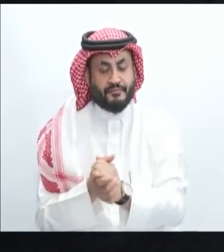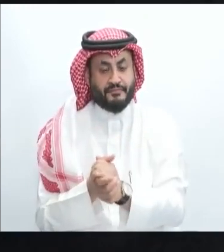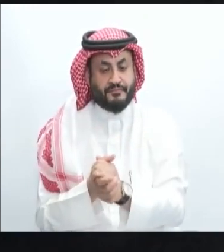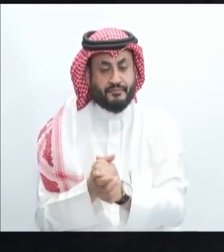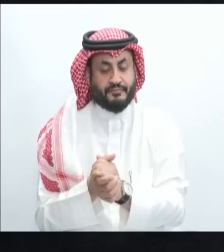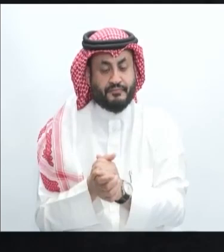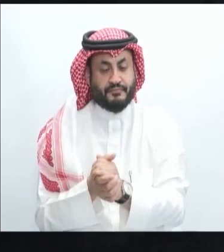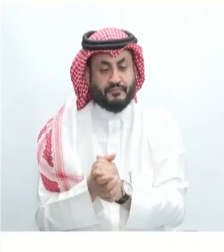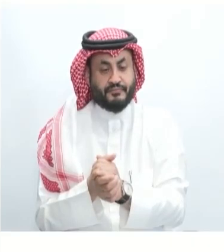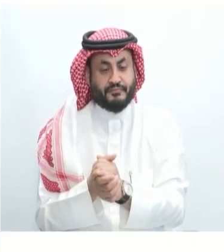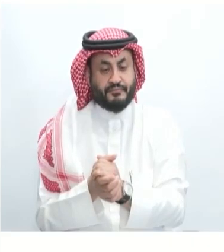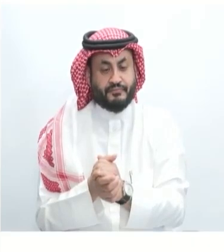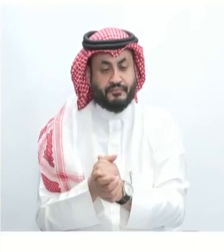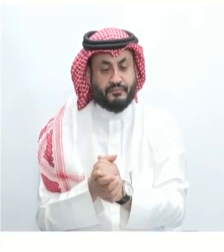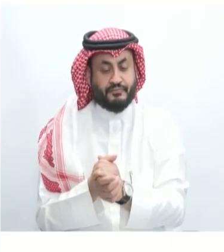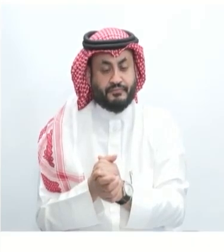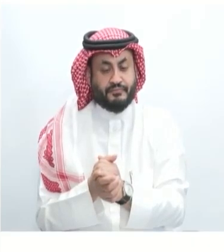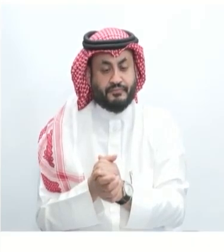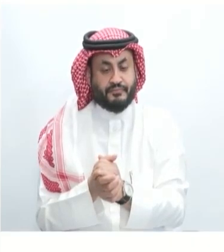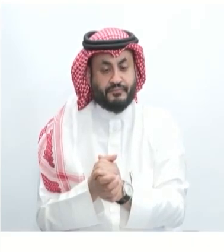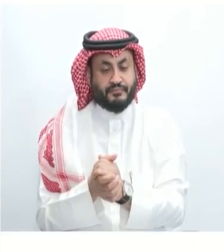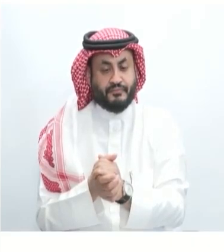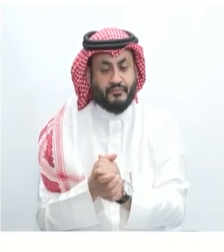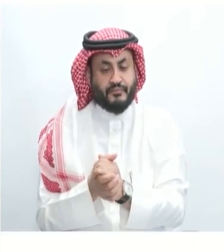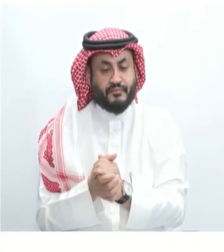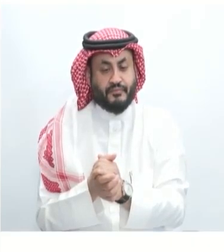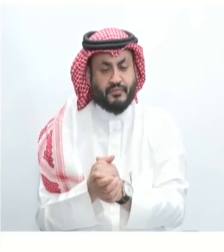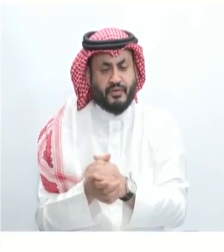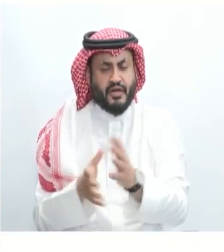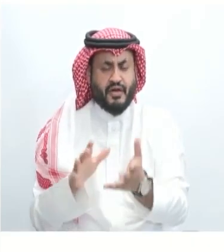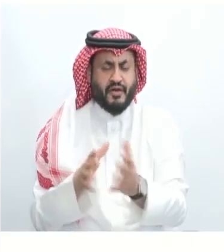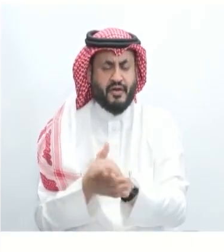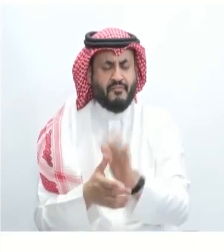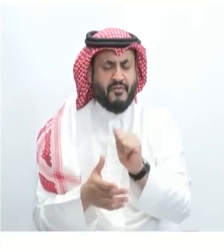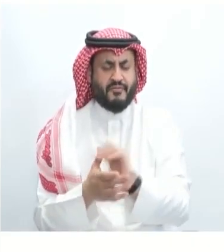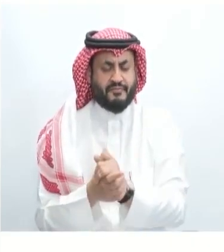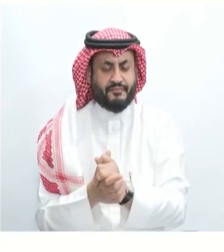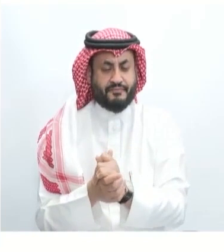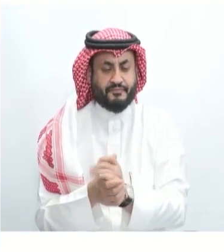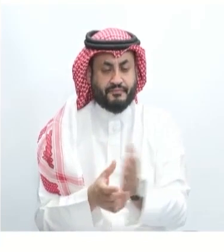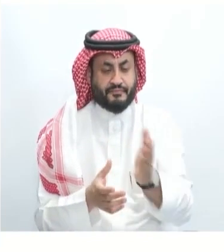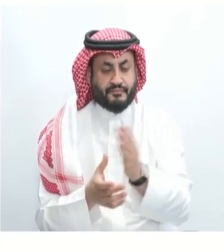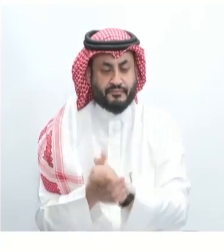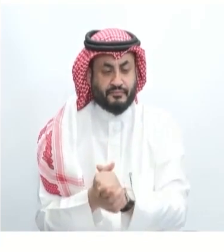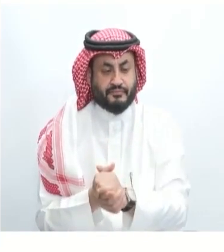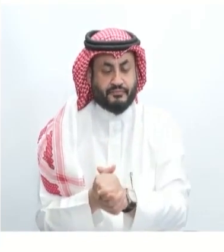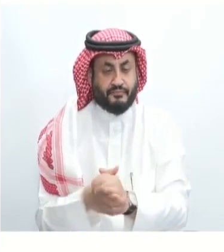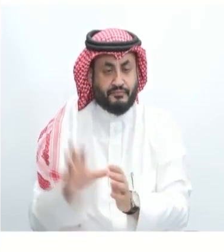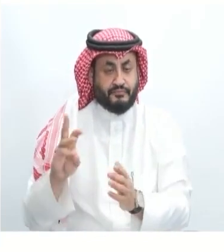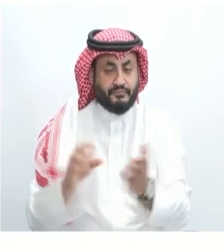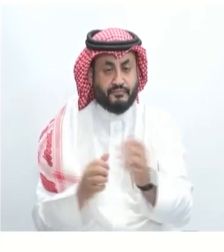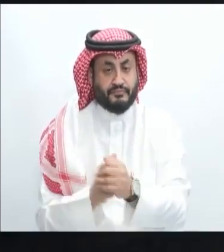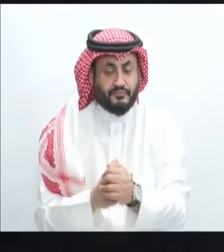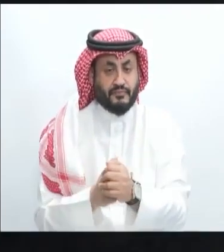occasions, then you will choose the last one, which is this one. I usually don't. And here, how many times you